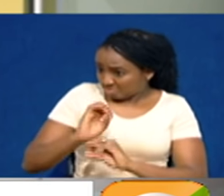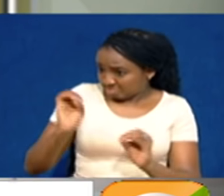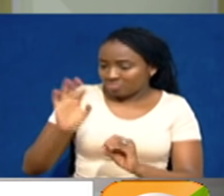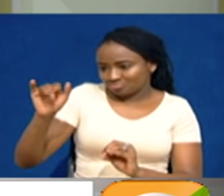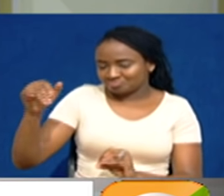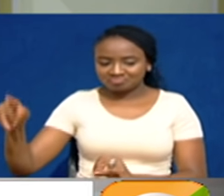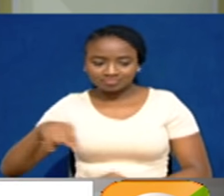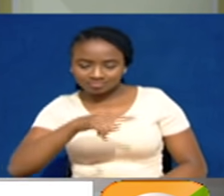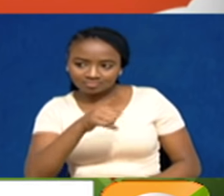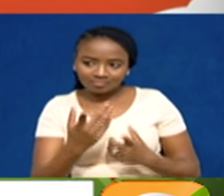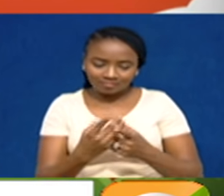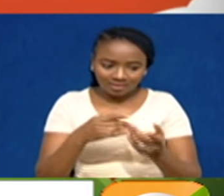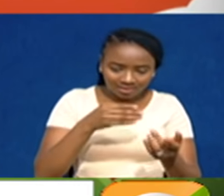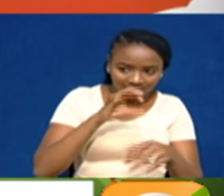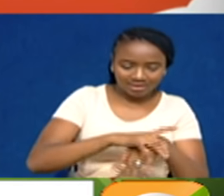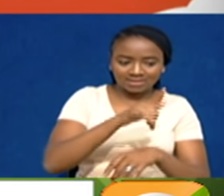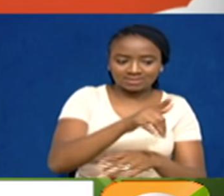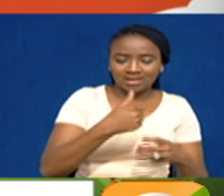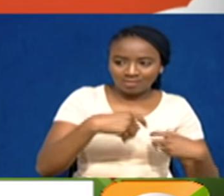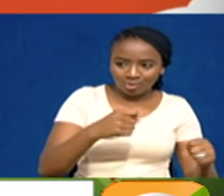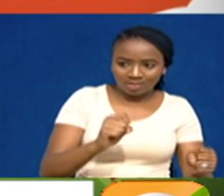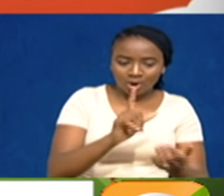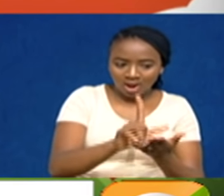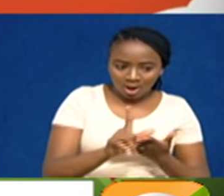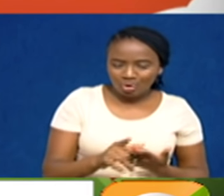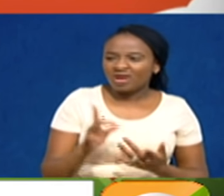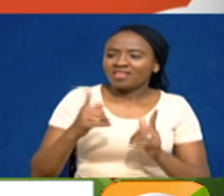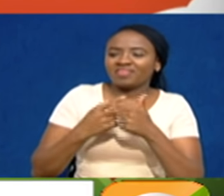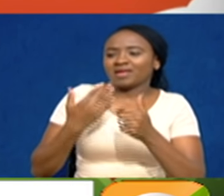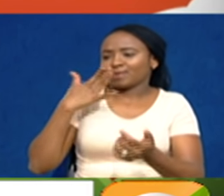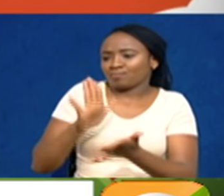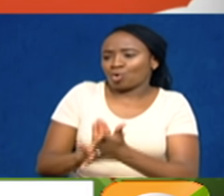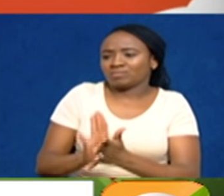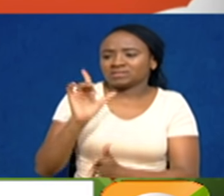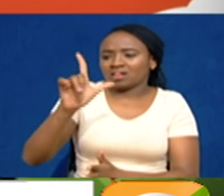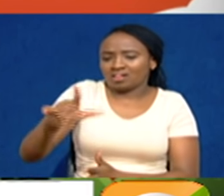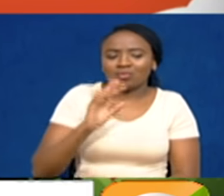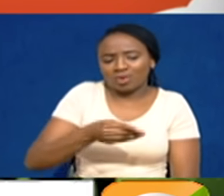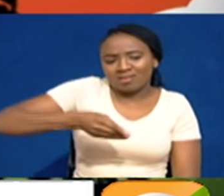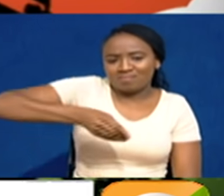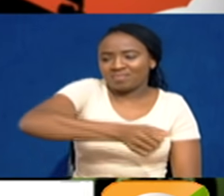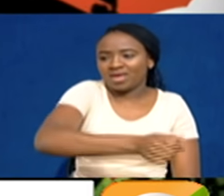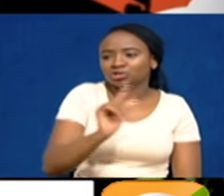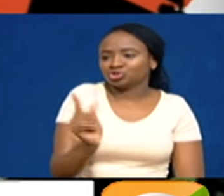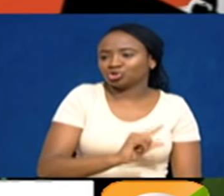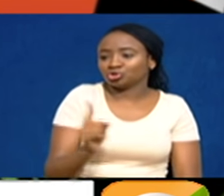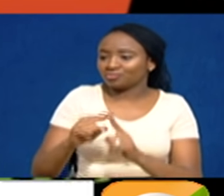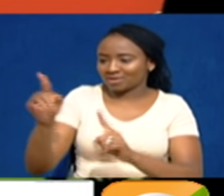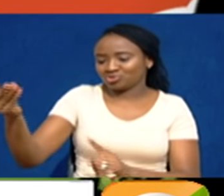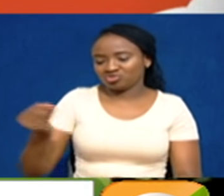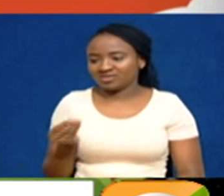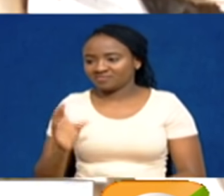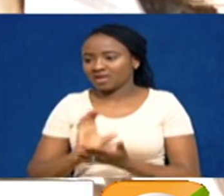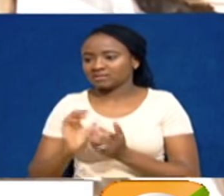credit and then deliver to them with a promise that their records will be cleared from the creditors in return for a 10,000